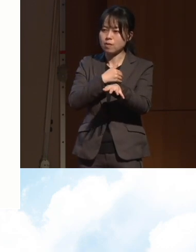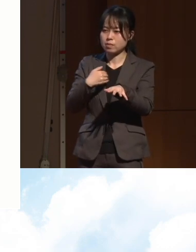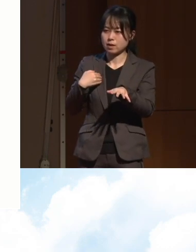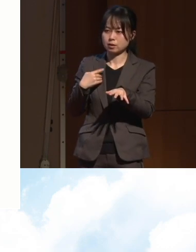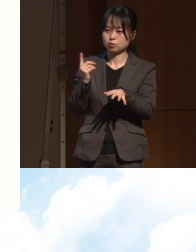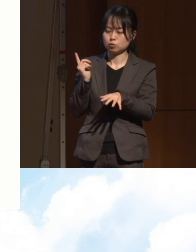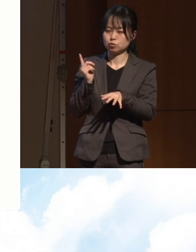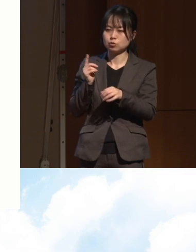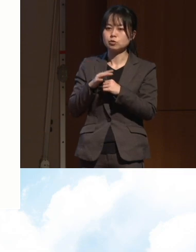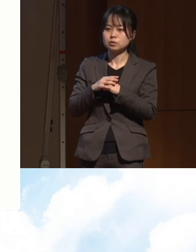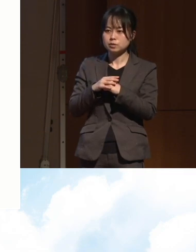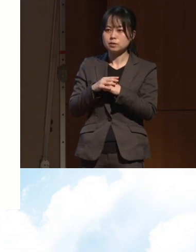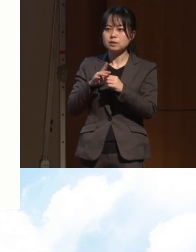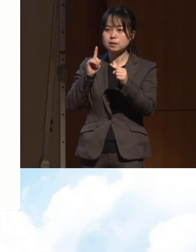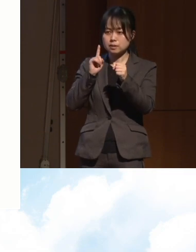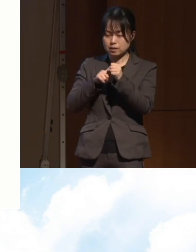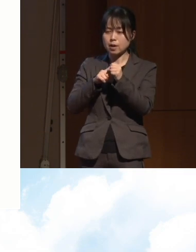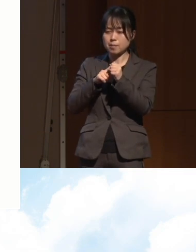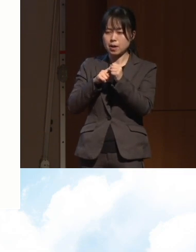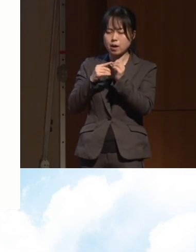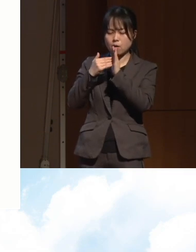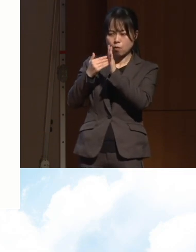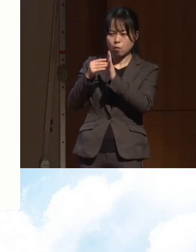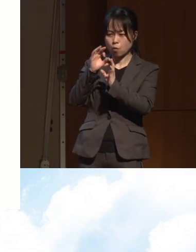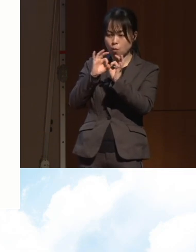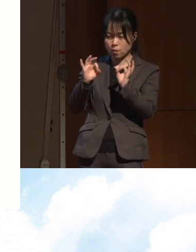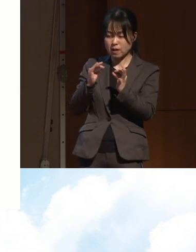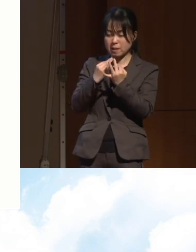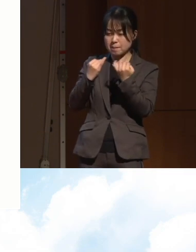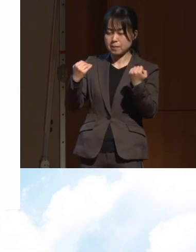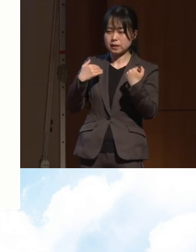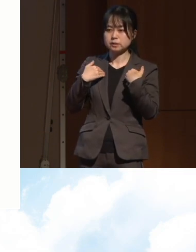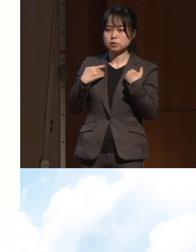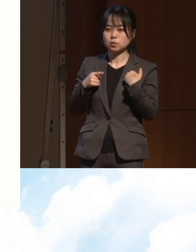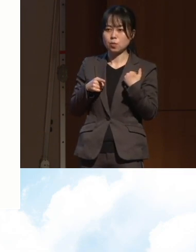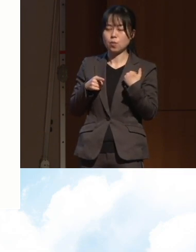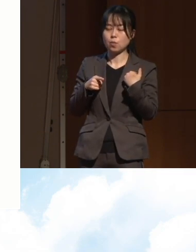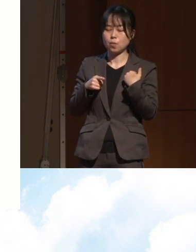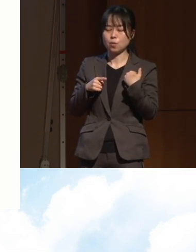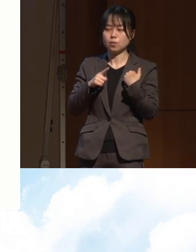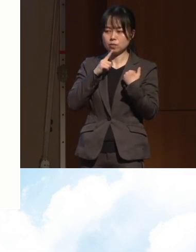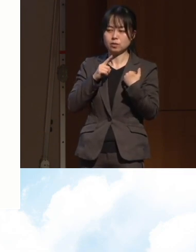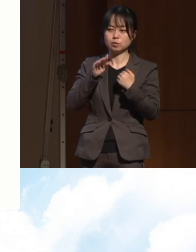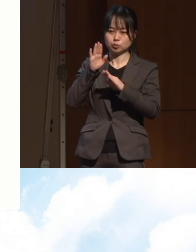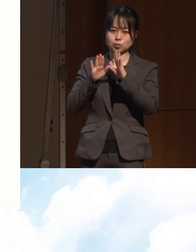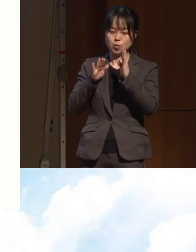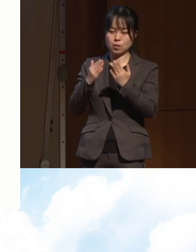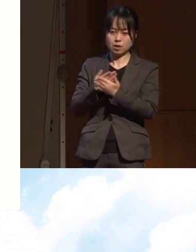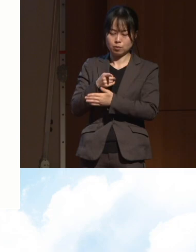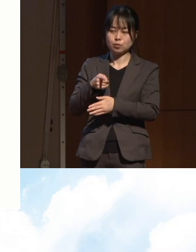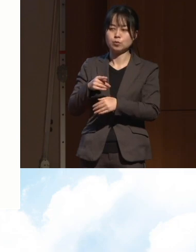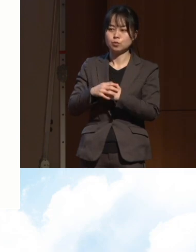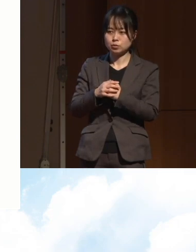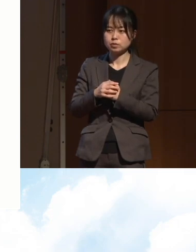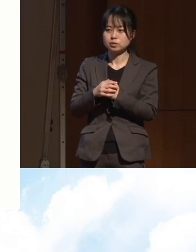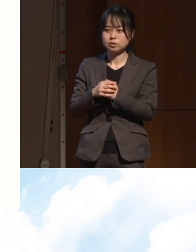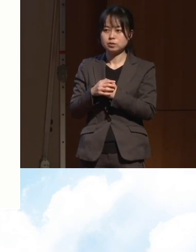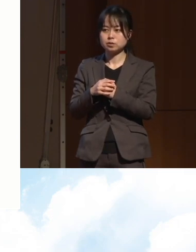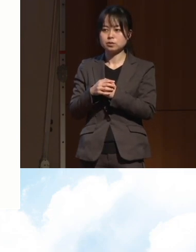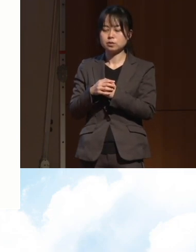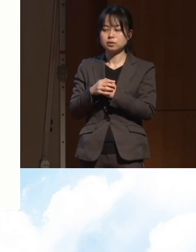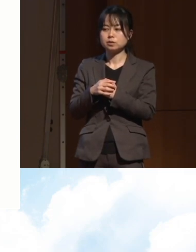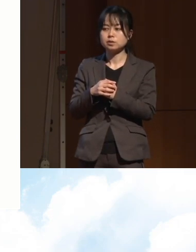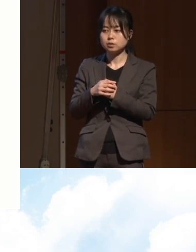of antibody to coat the virus, and you'd need it everywhere. The other thing that is a problem is that the virus